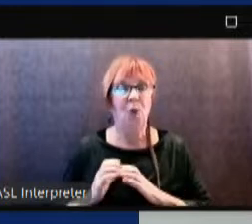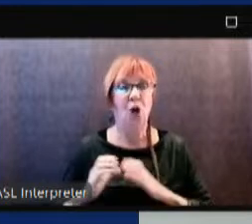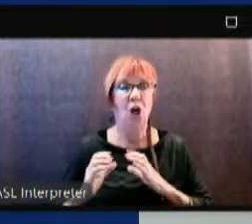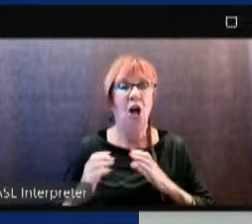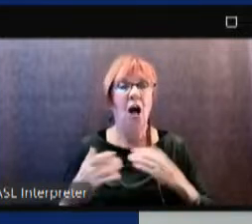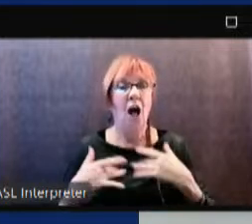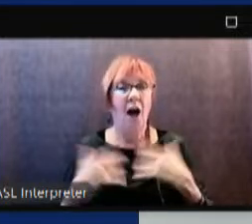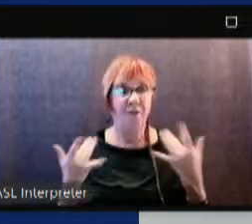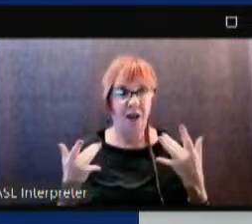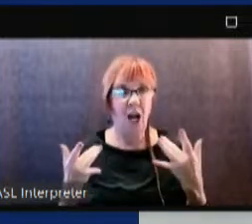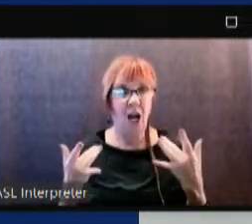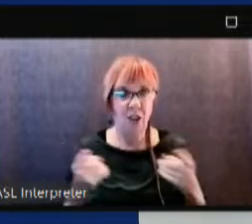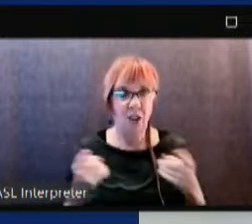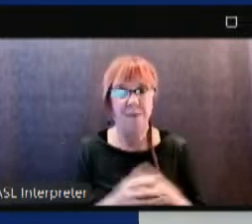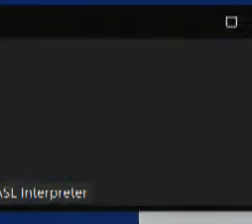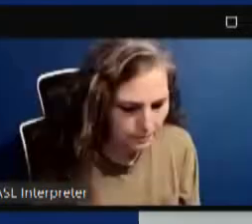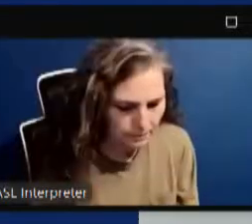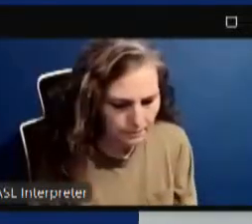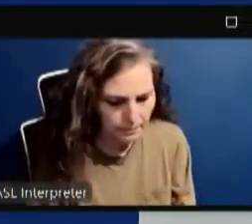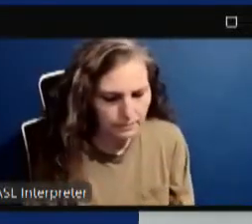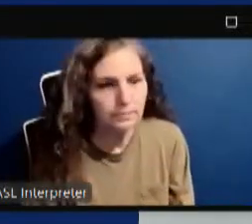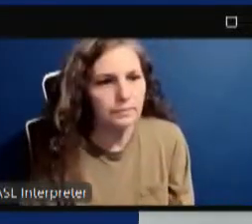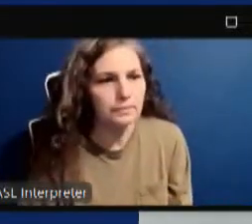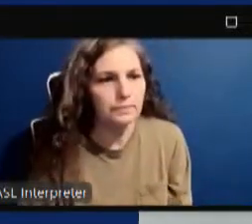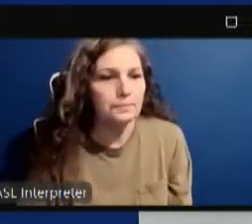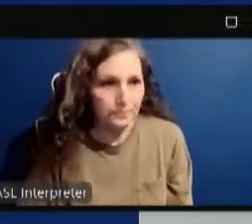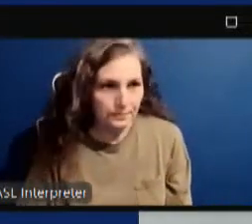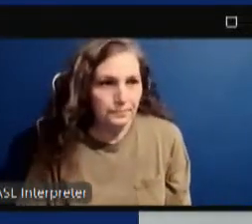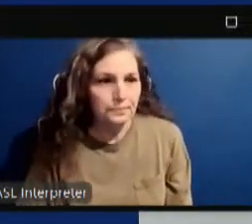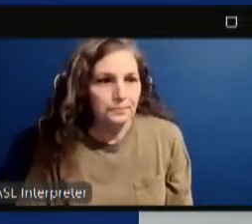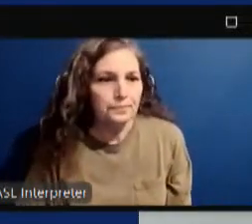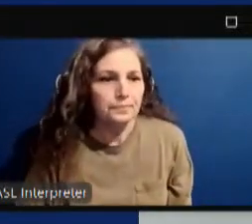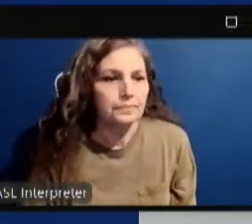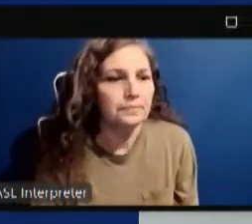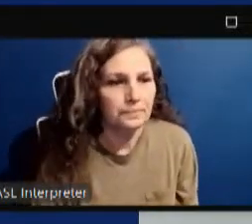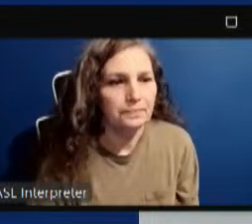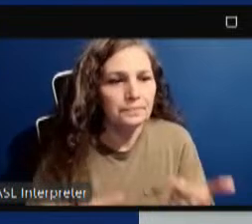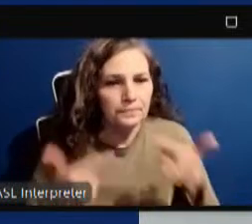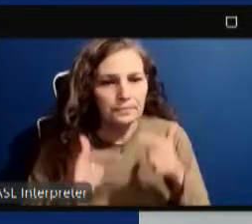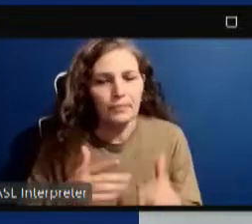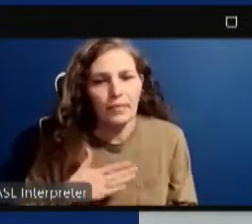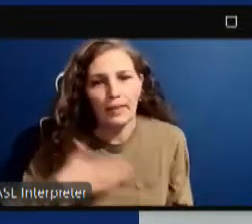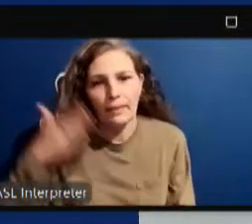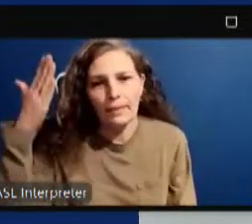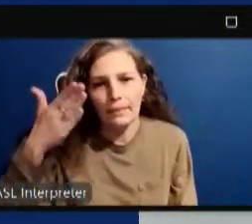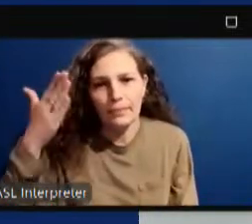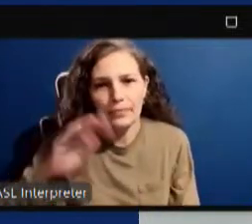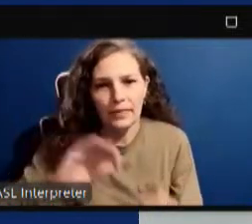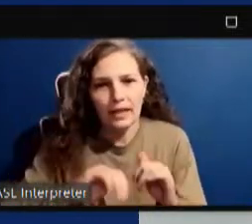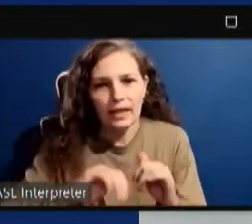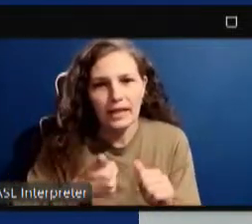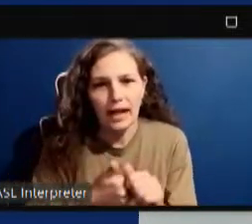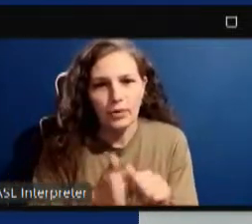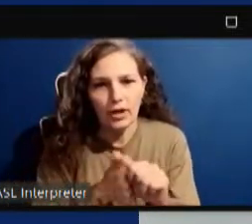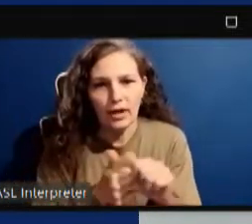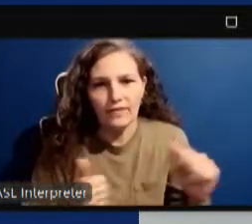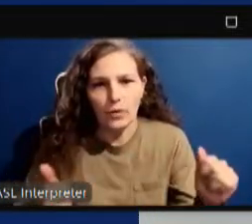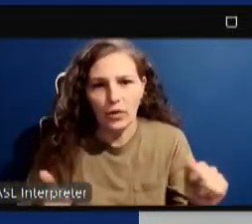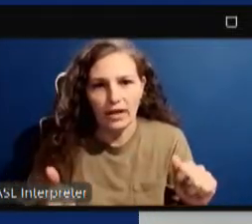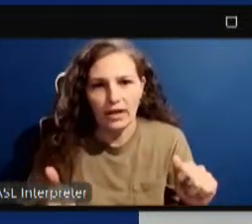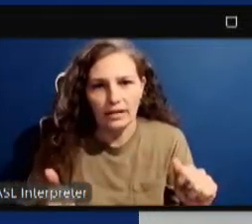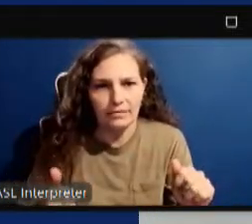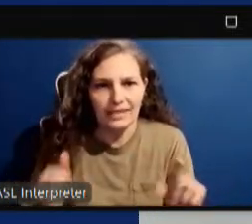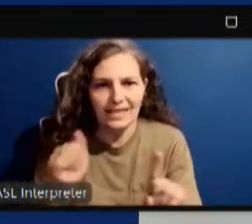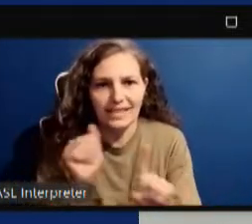Good afternoon, everyone. So my presentation will be about how to vet a contractor and avoiding scams. So when you're at the